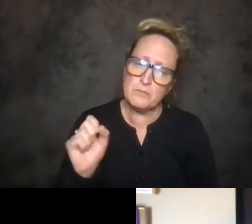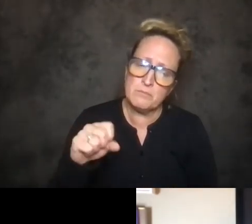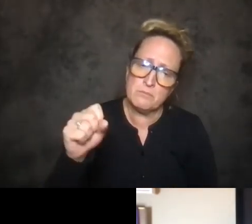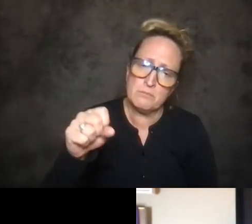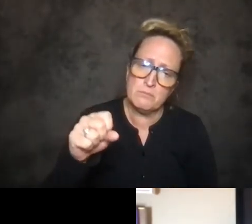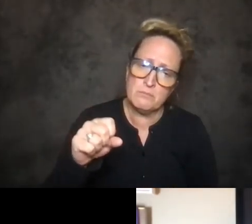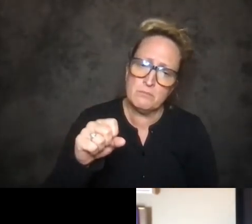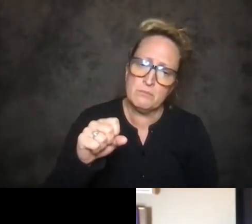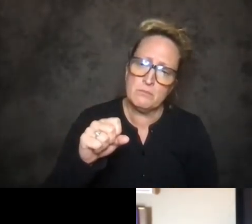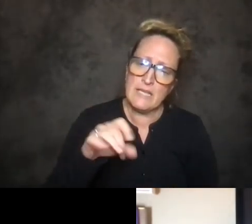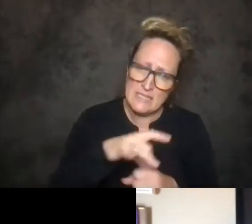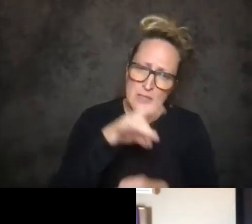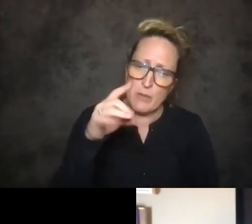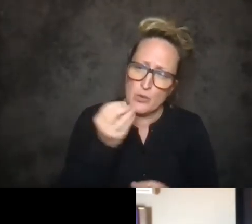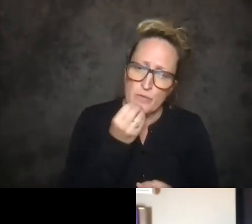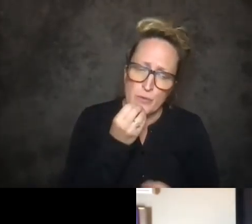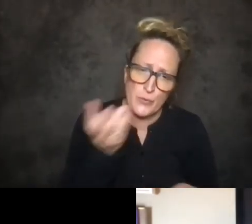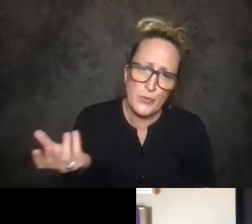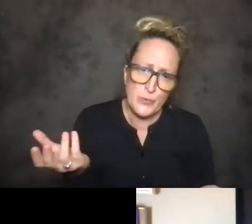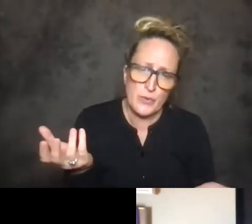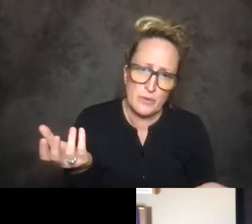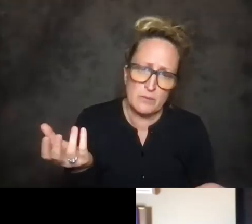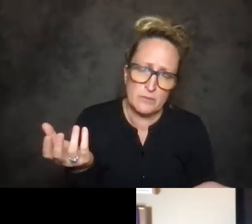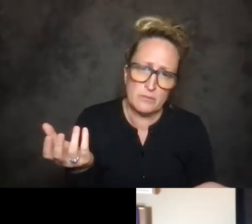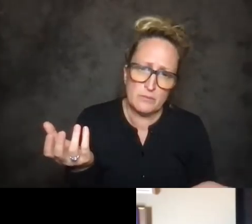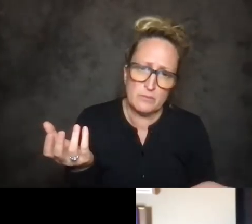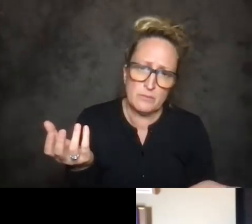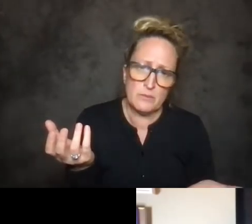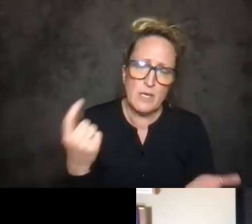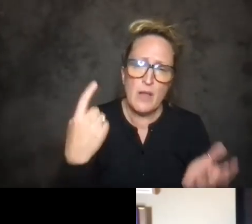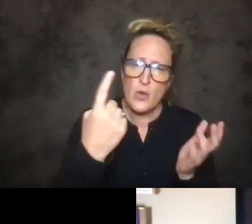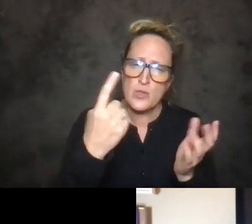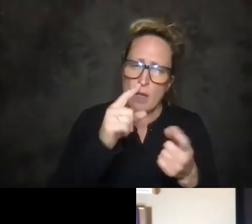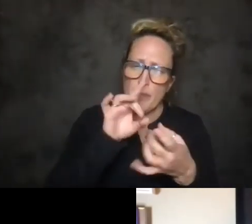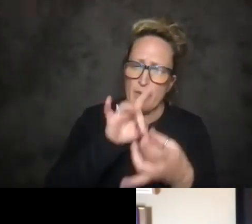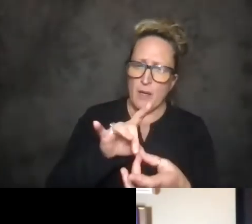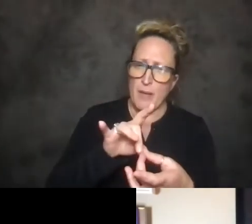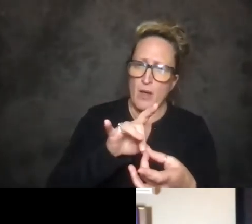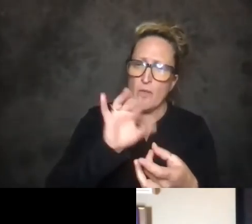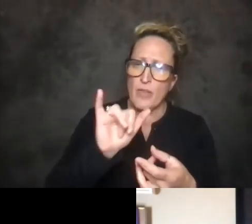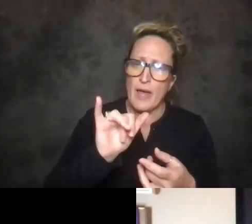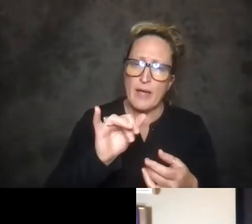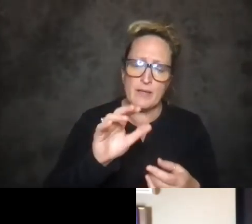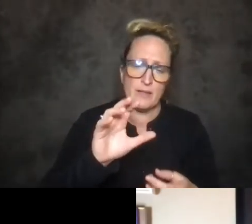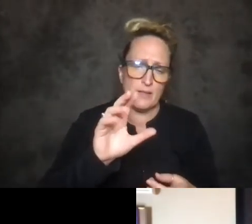it is spiritual food. I mean, it's there's something about that kinetic.